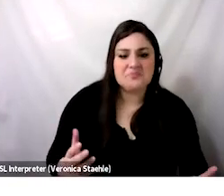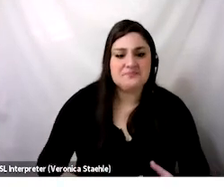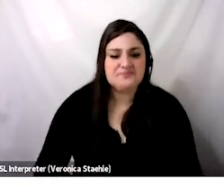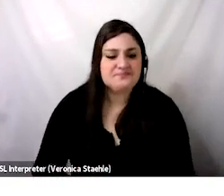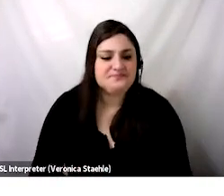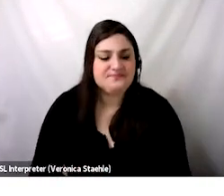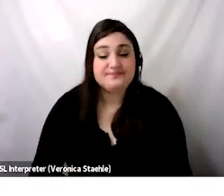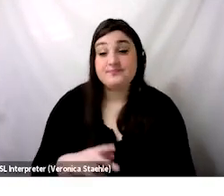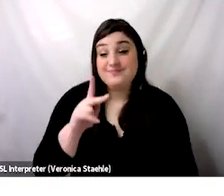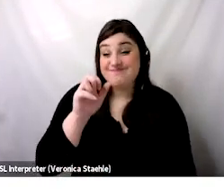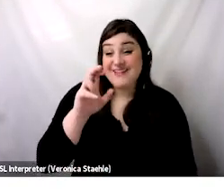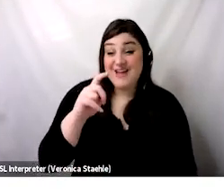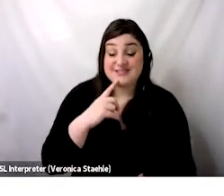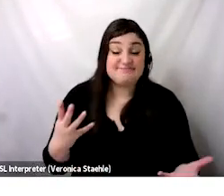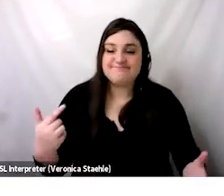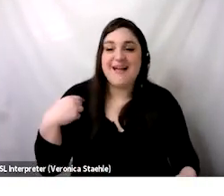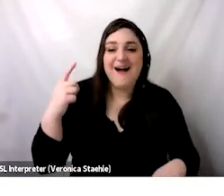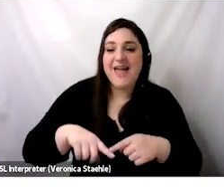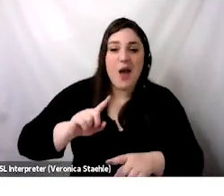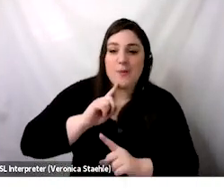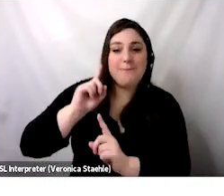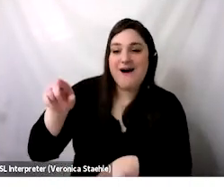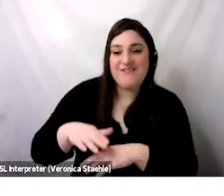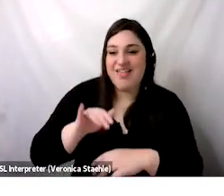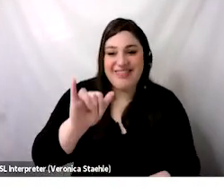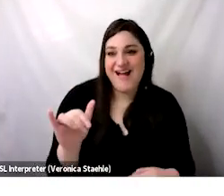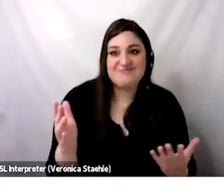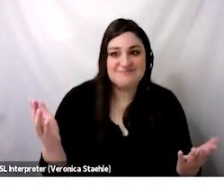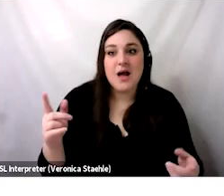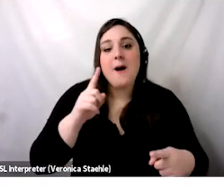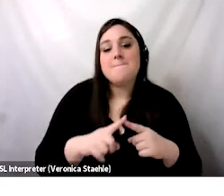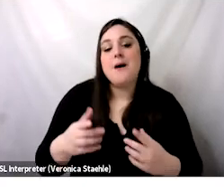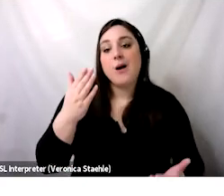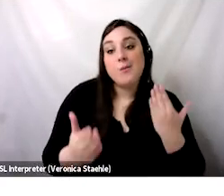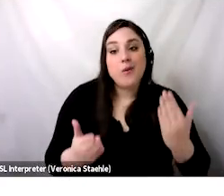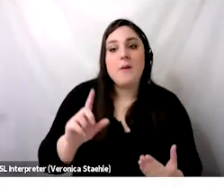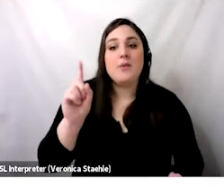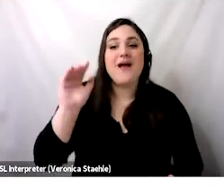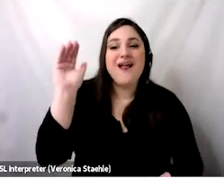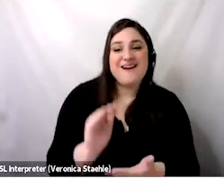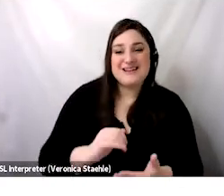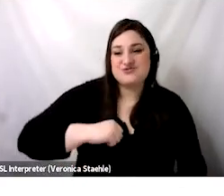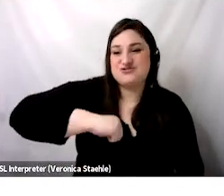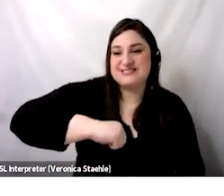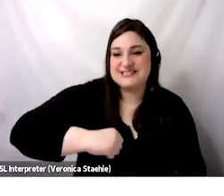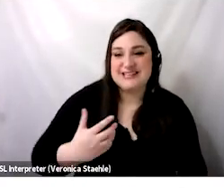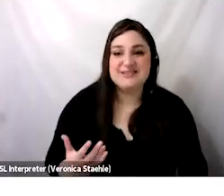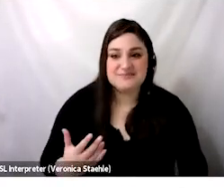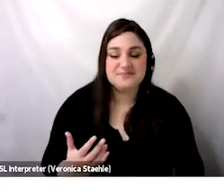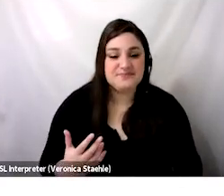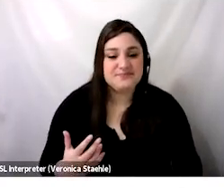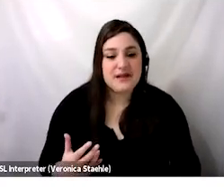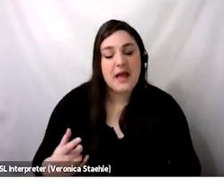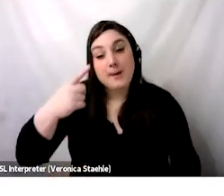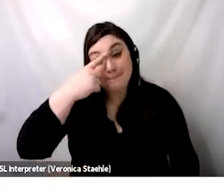speak on that, but I would just assume that, you know, they took the course of least resistance. You know, I think that, you know, if